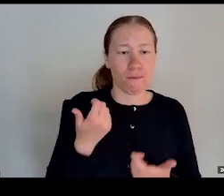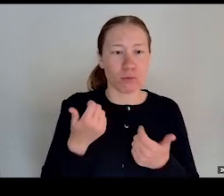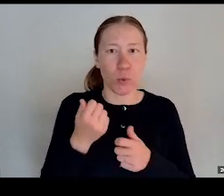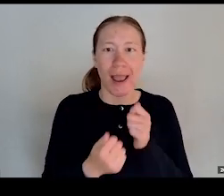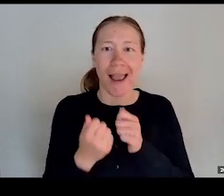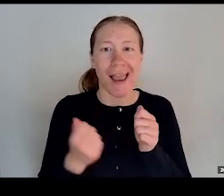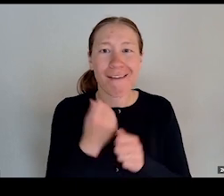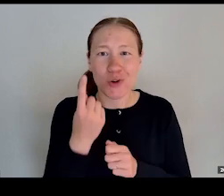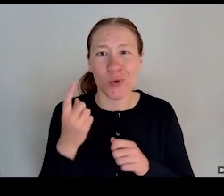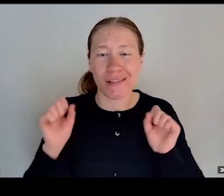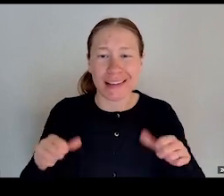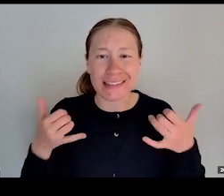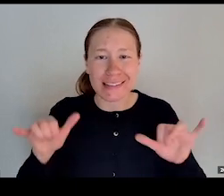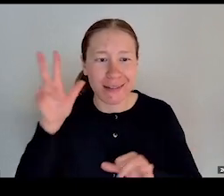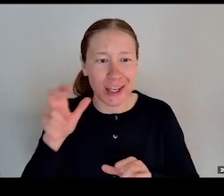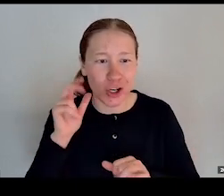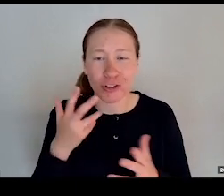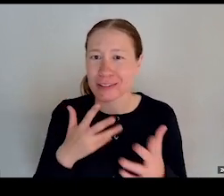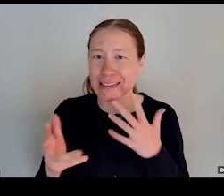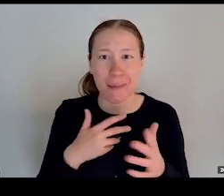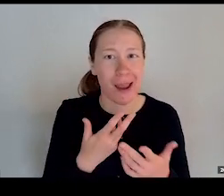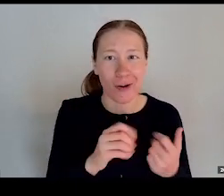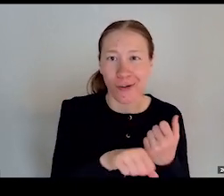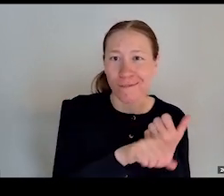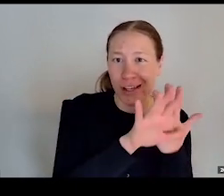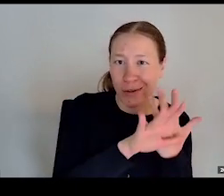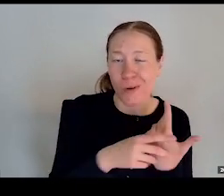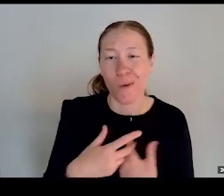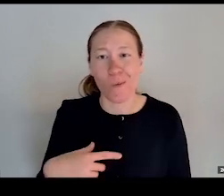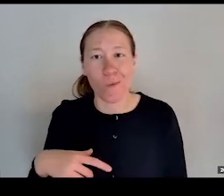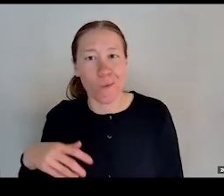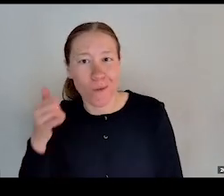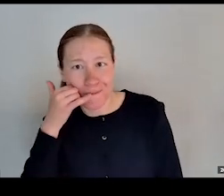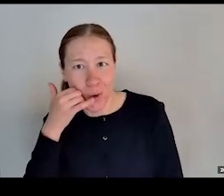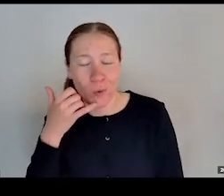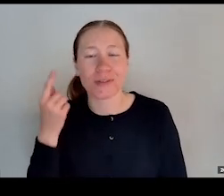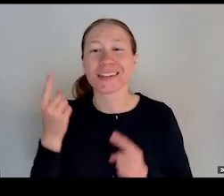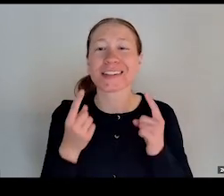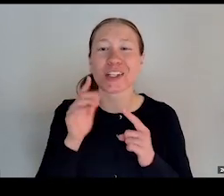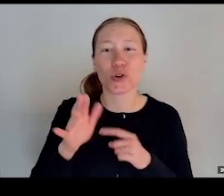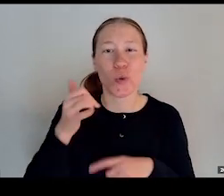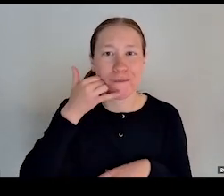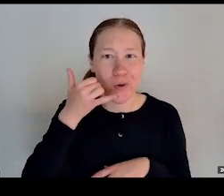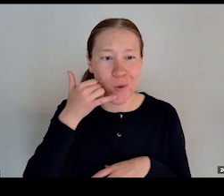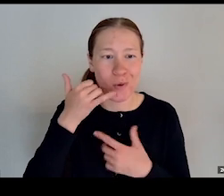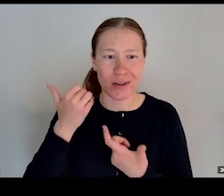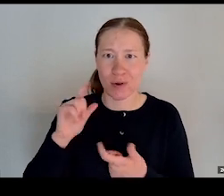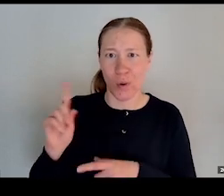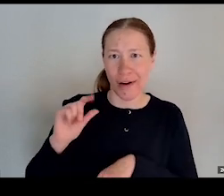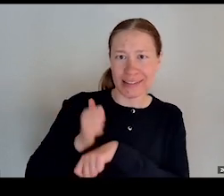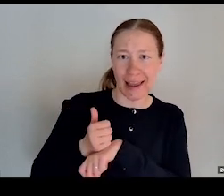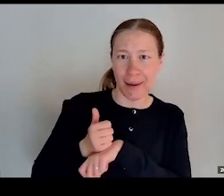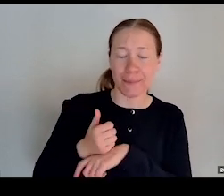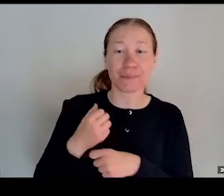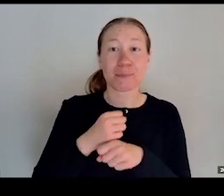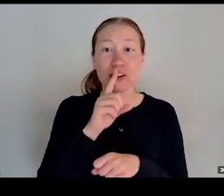going through a phone access. Consider the location and acoustics of the phone as well, including the microphone. So we want to make sure